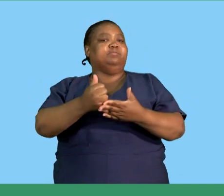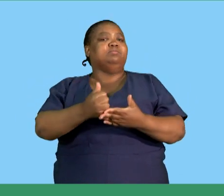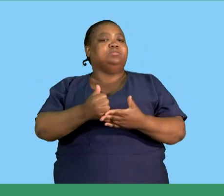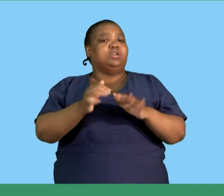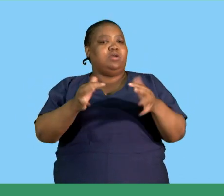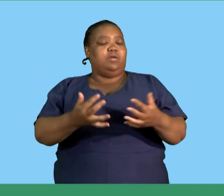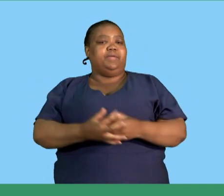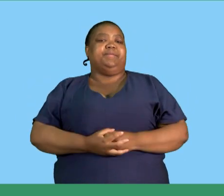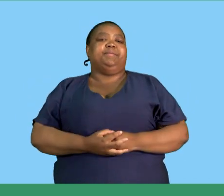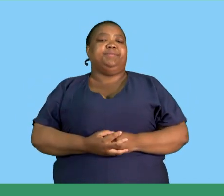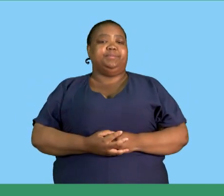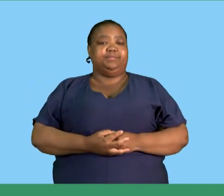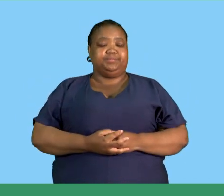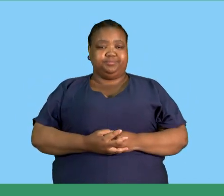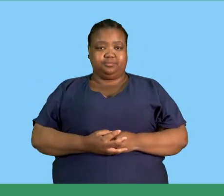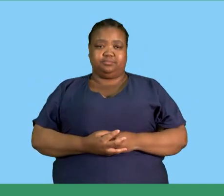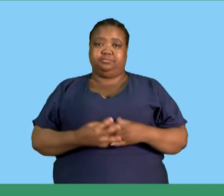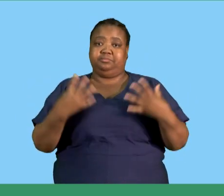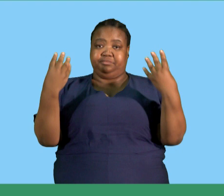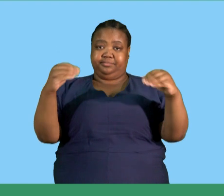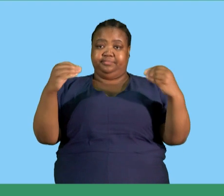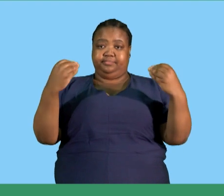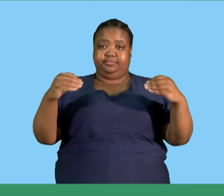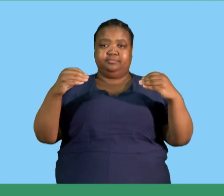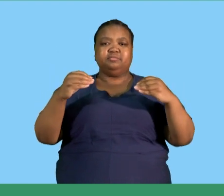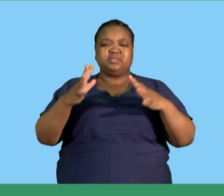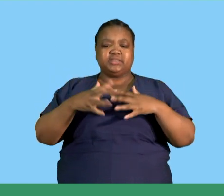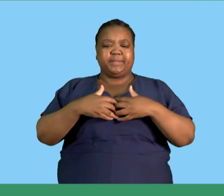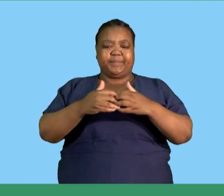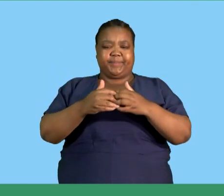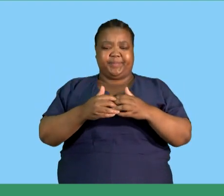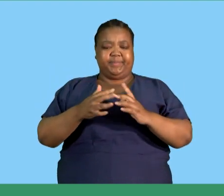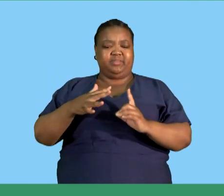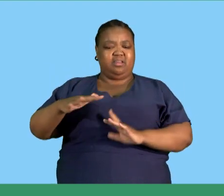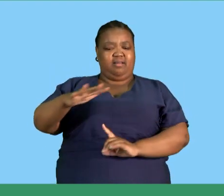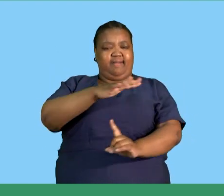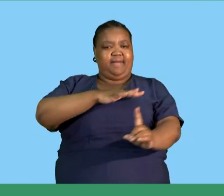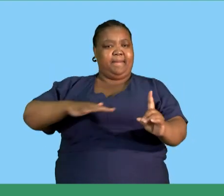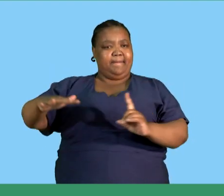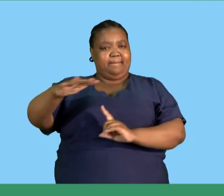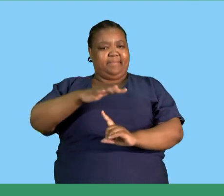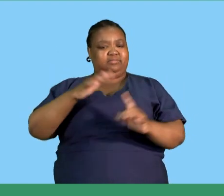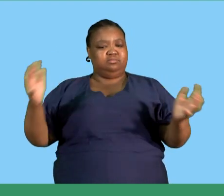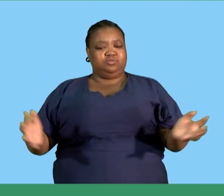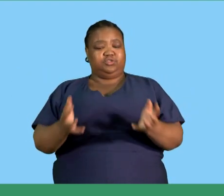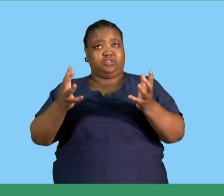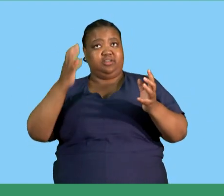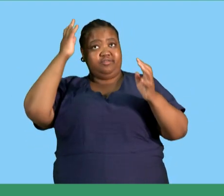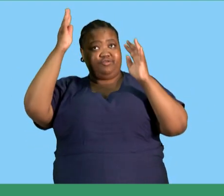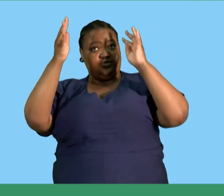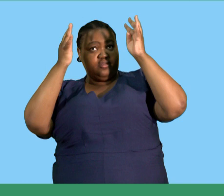workplace. Explain or recommend ways businesses can create an environment that promotes